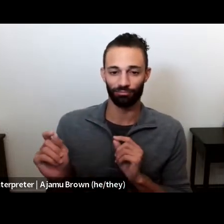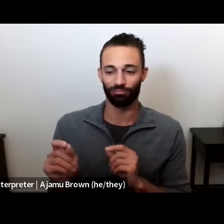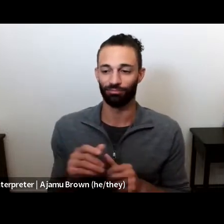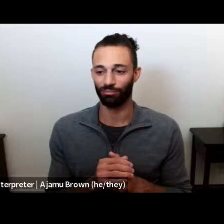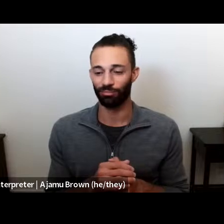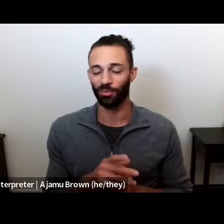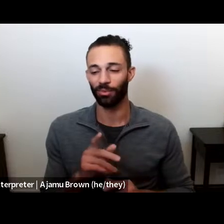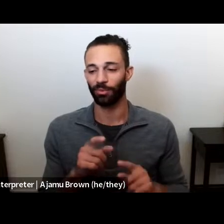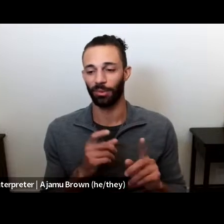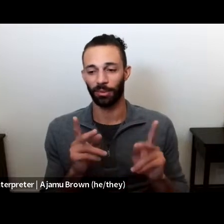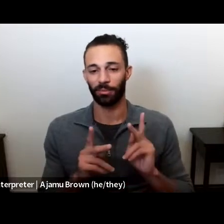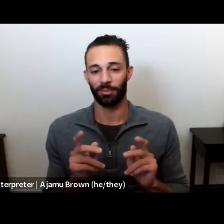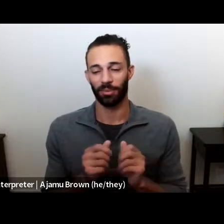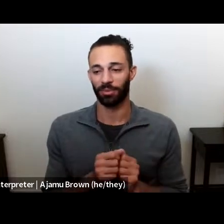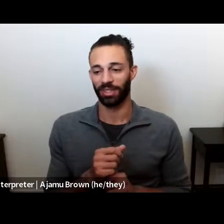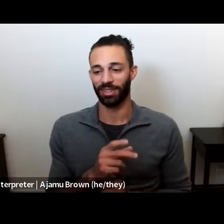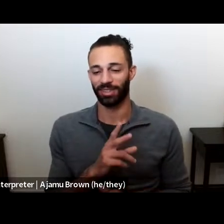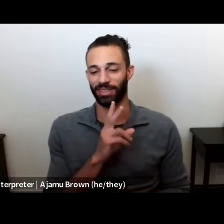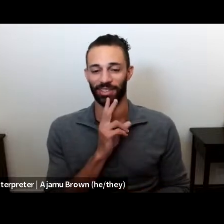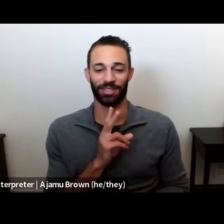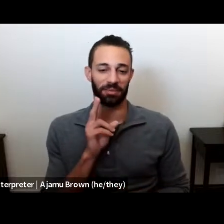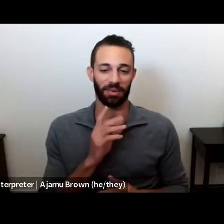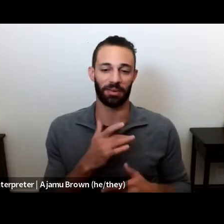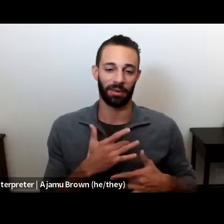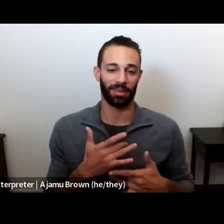from folks with Gemini aspects right now.